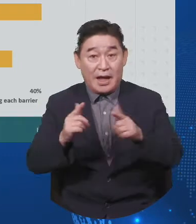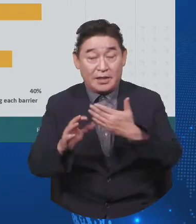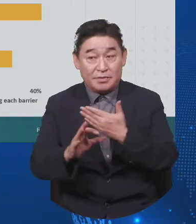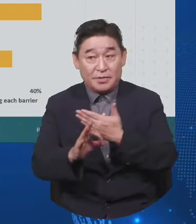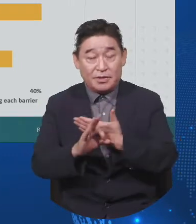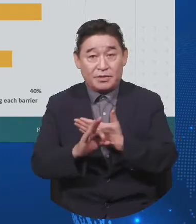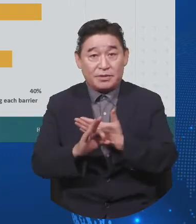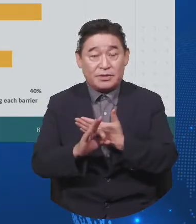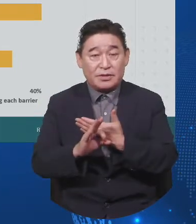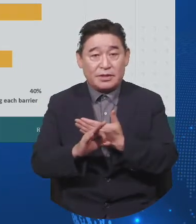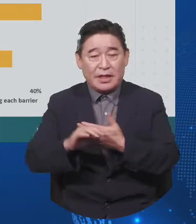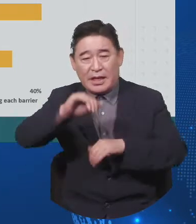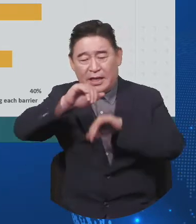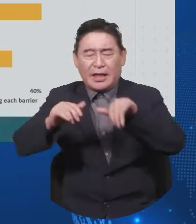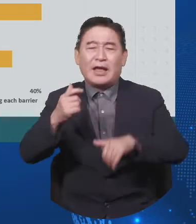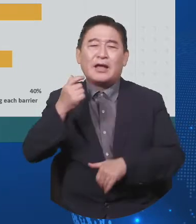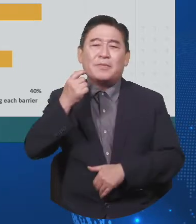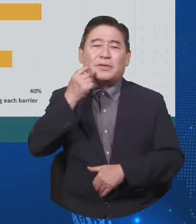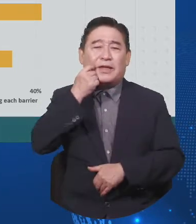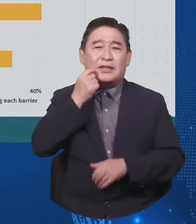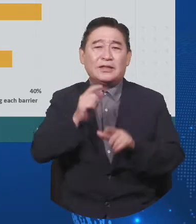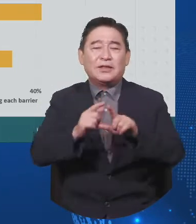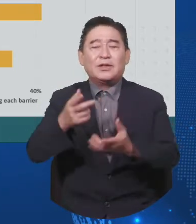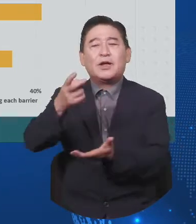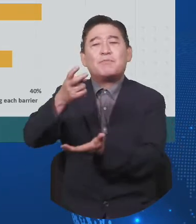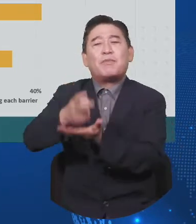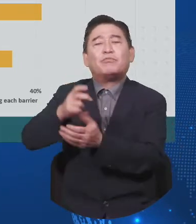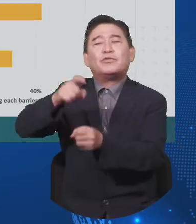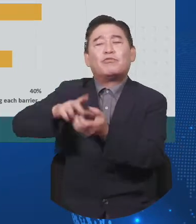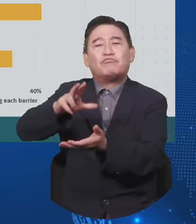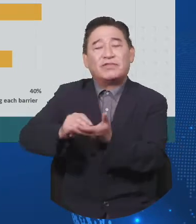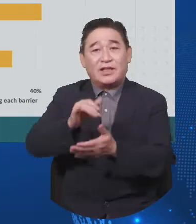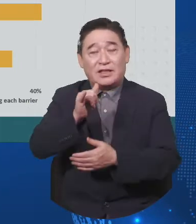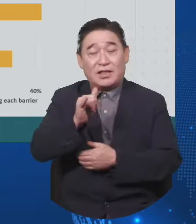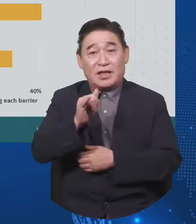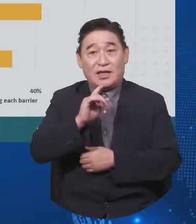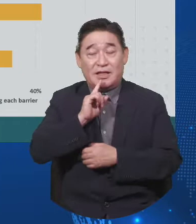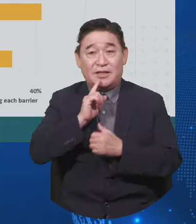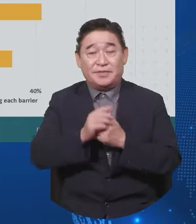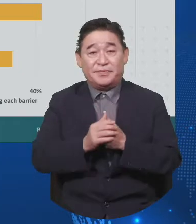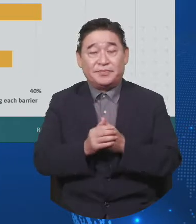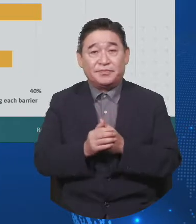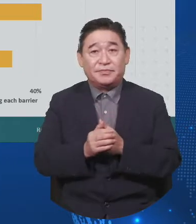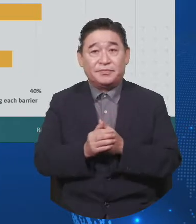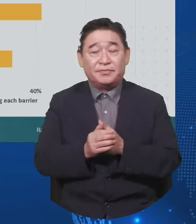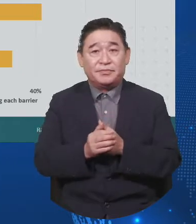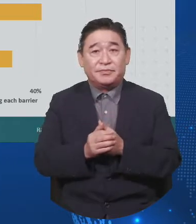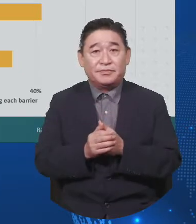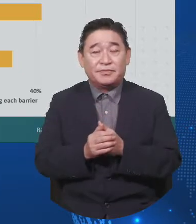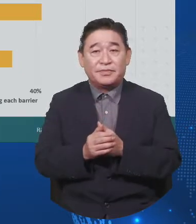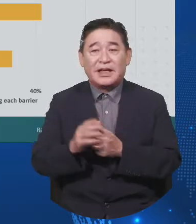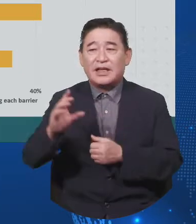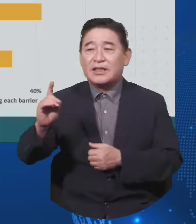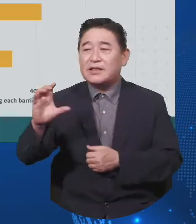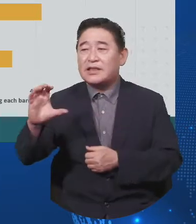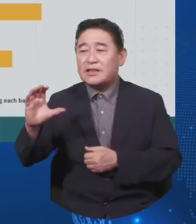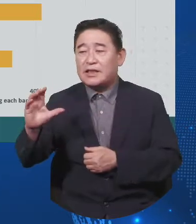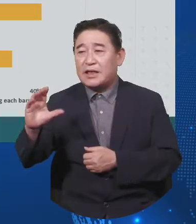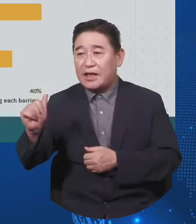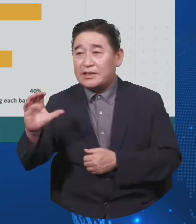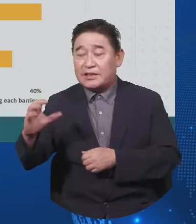of our research will seek to engage with a broader sample of non-DAC actors to see whether these barriers match